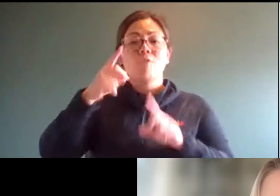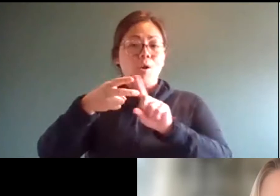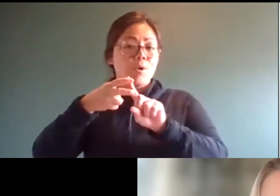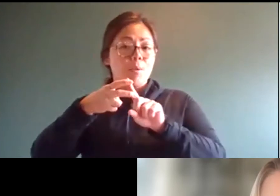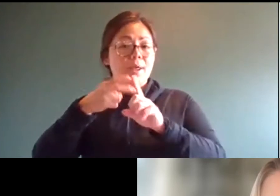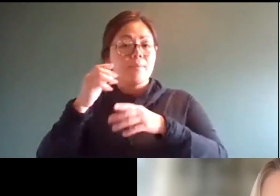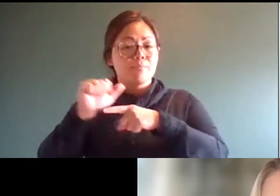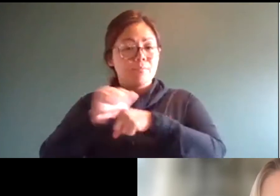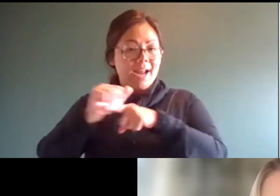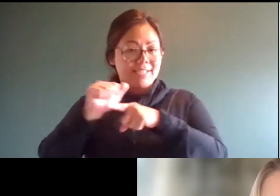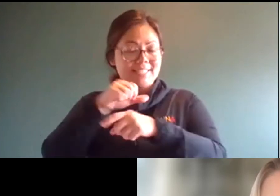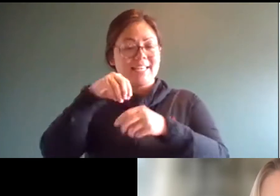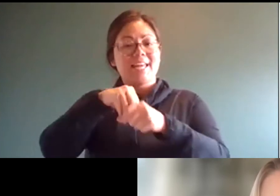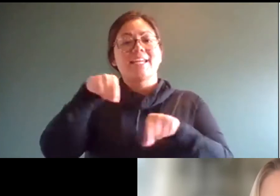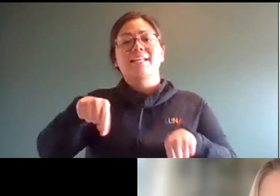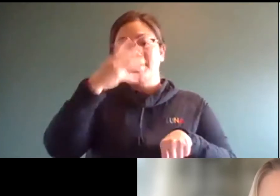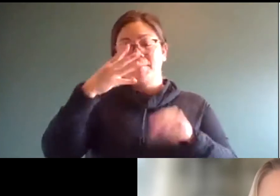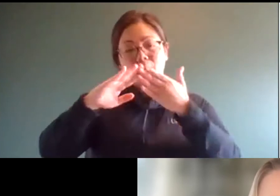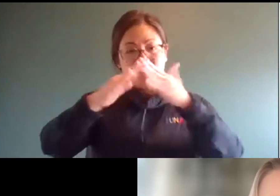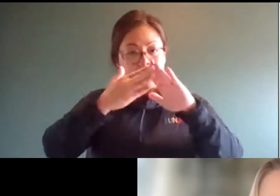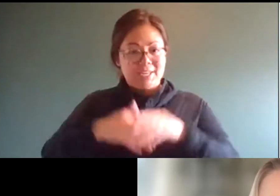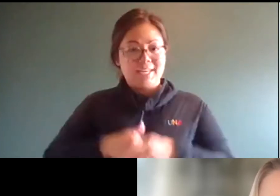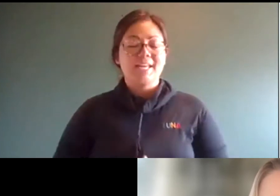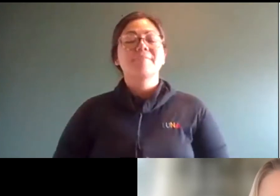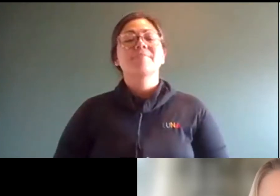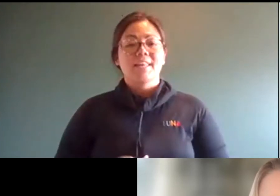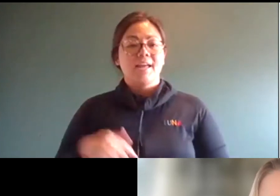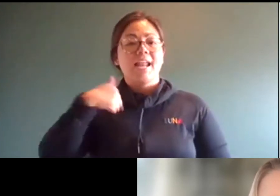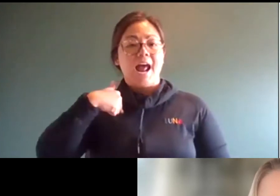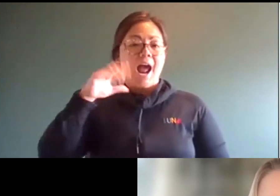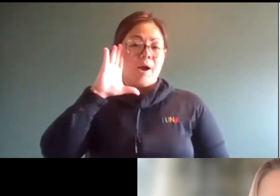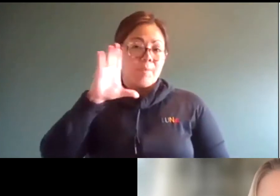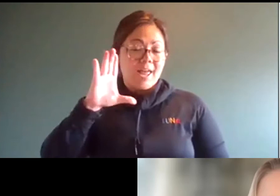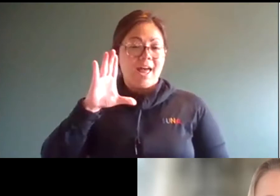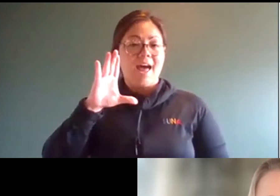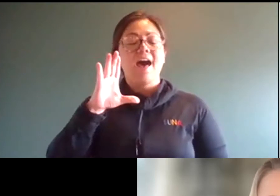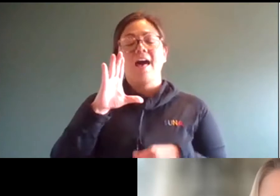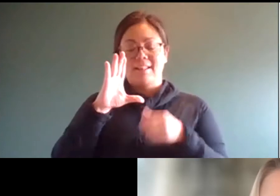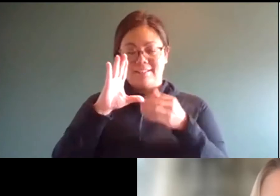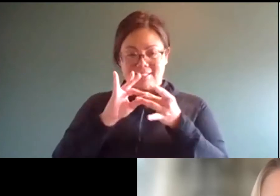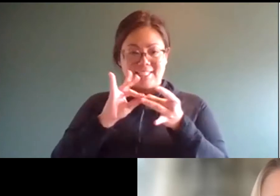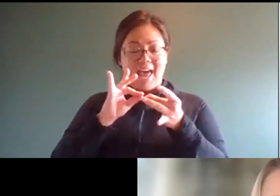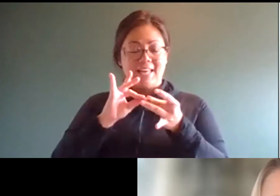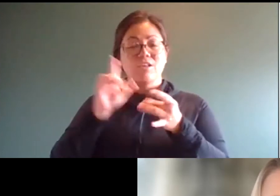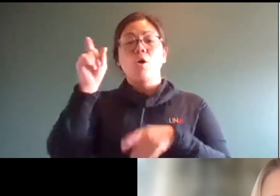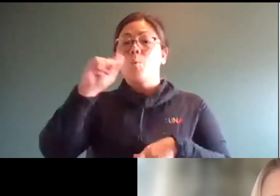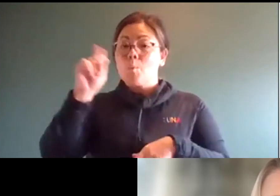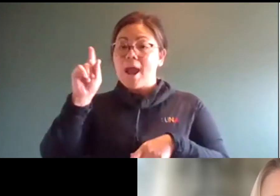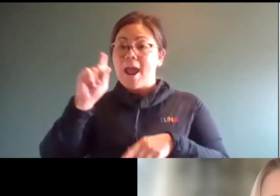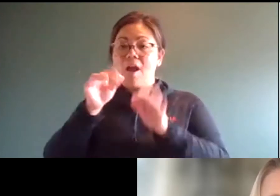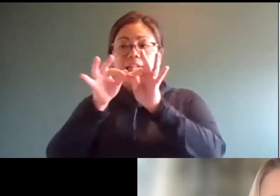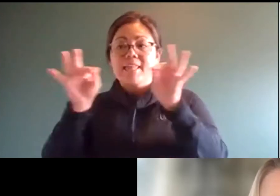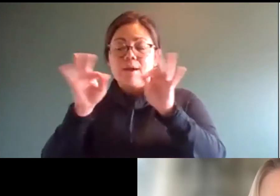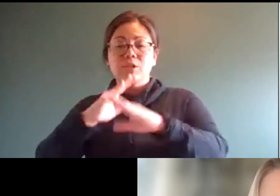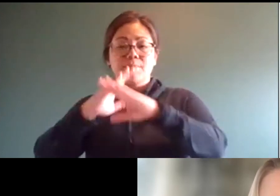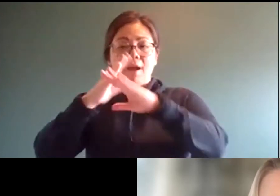the local immigrant community. Then I'll be talking about identifying where language barriers may manifest